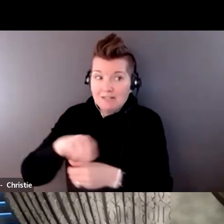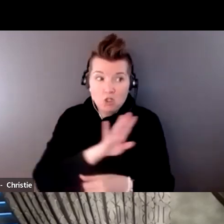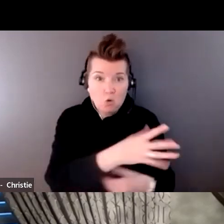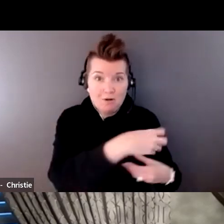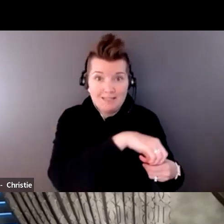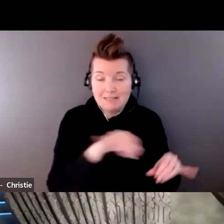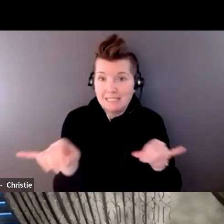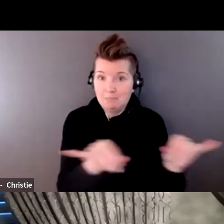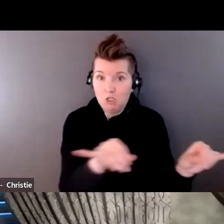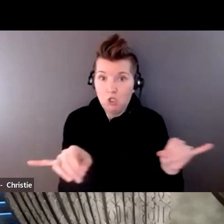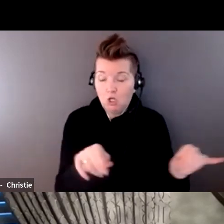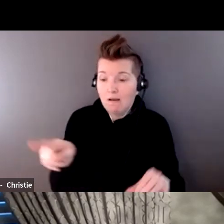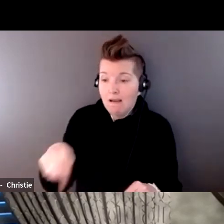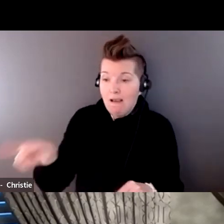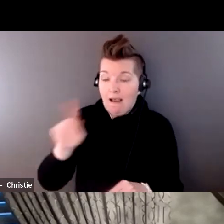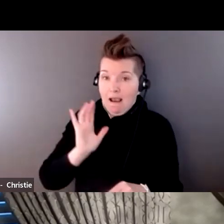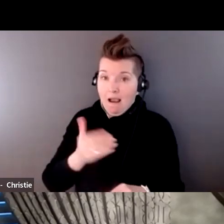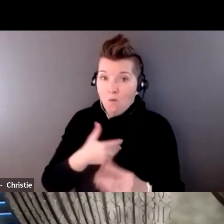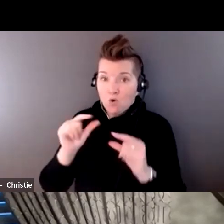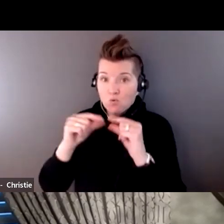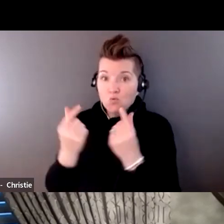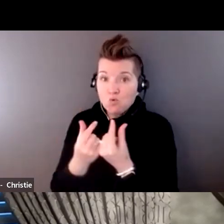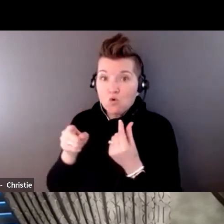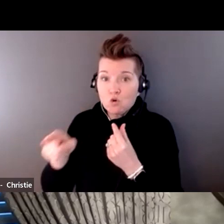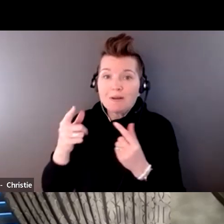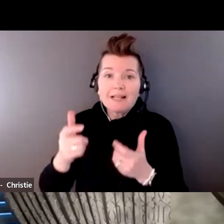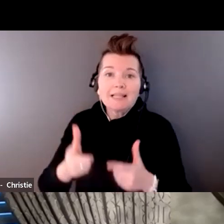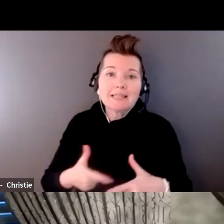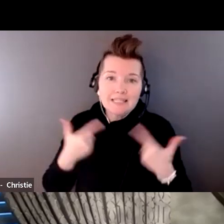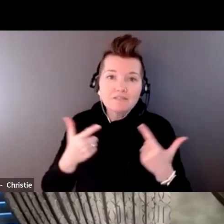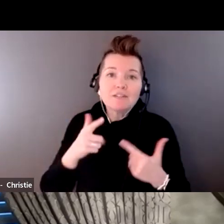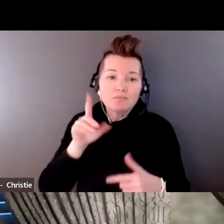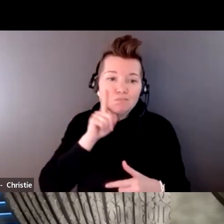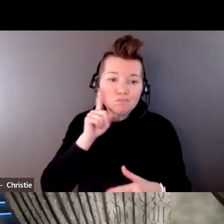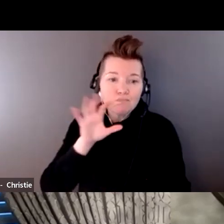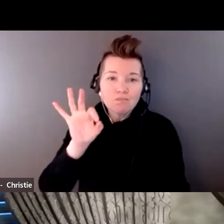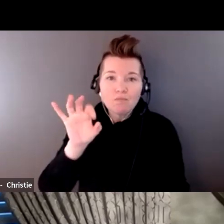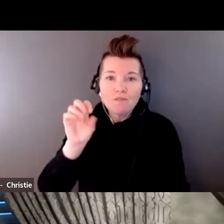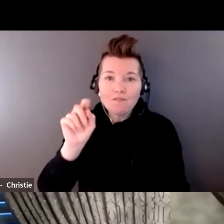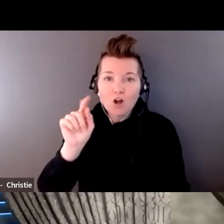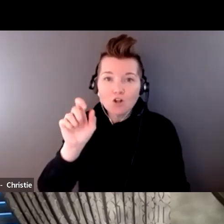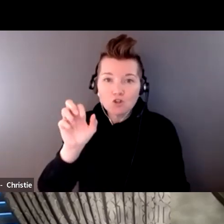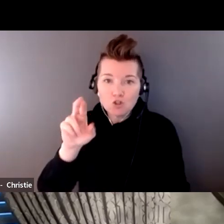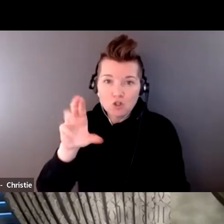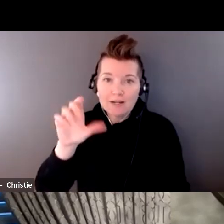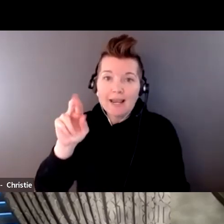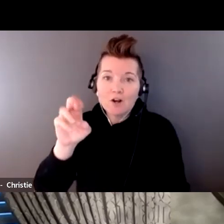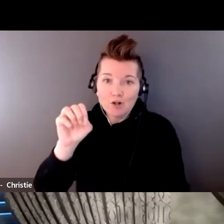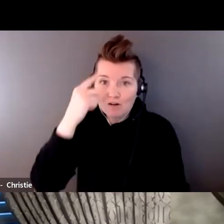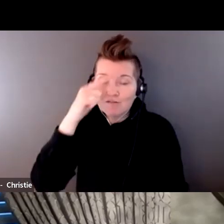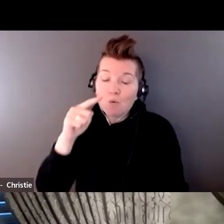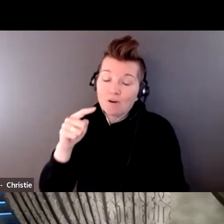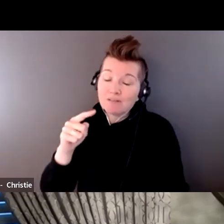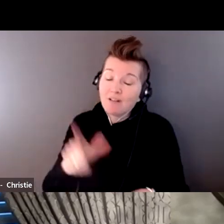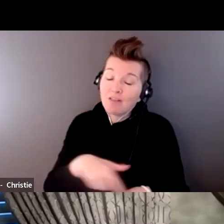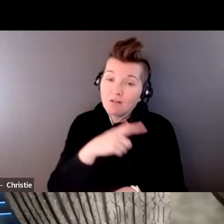working with, or our groups, had lived in foster care a good portion of their life. They,